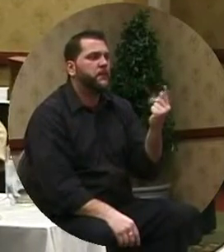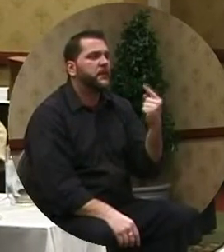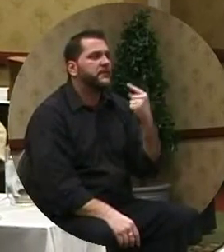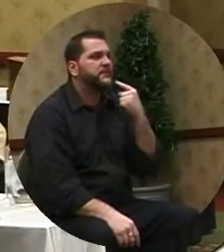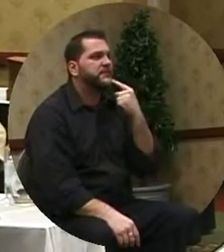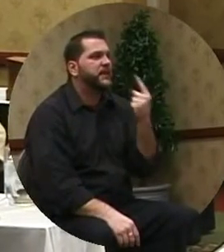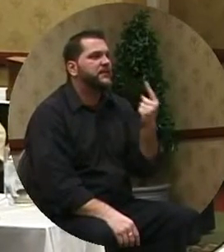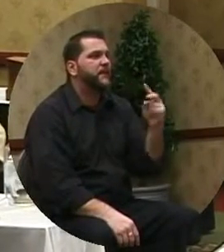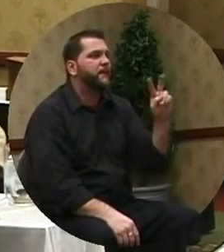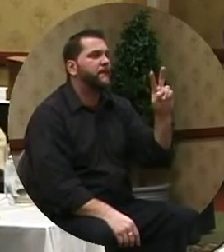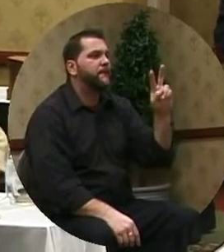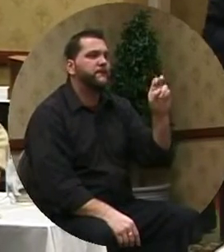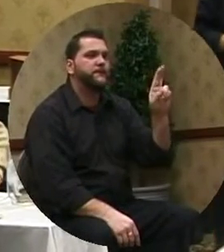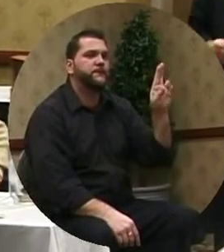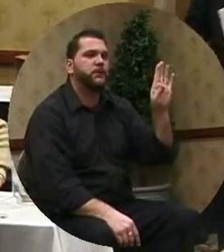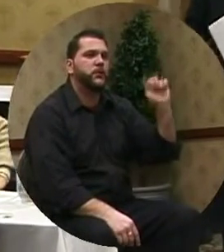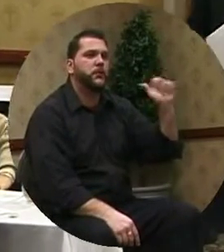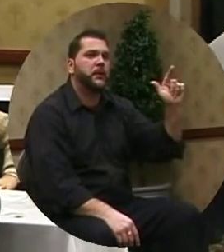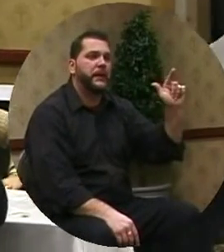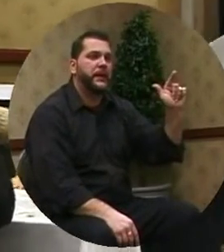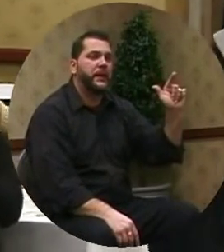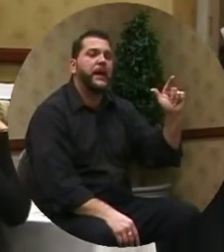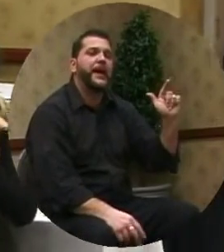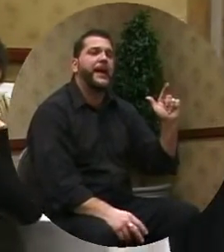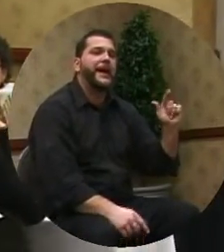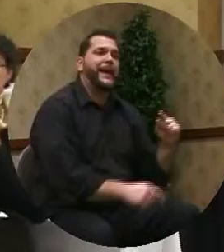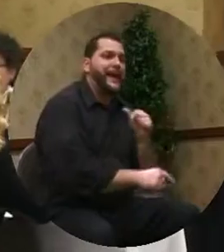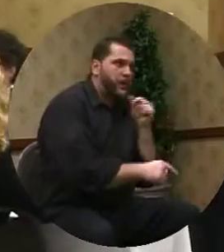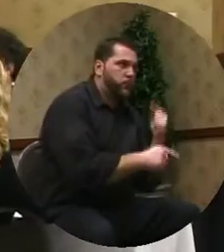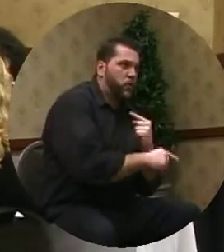verbally inappropriate versus inappropriate language.